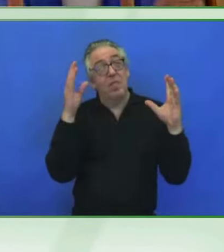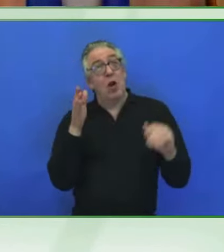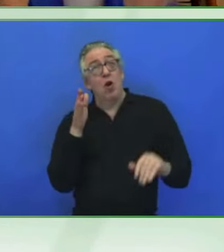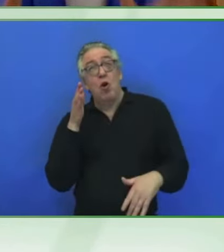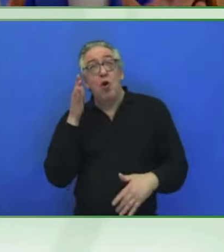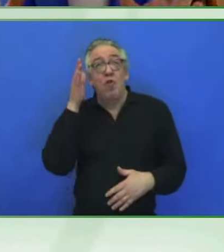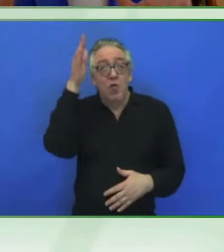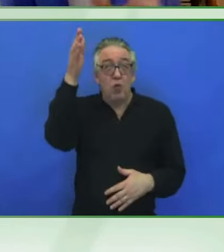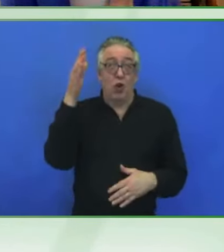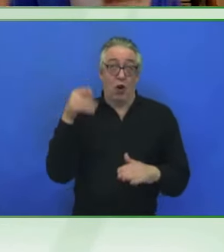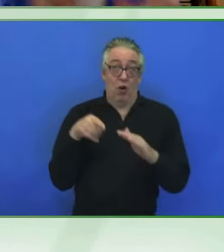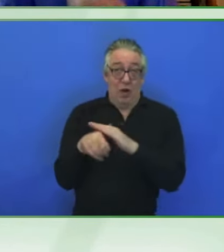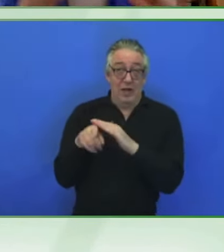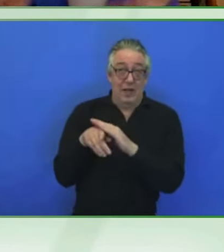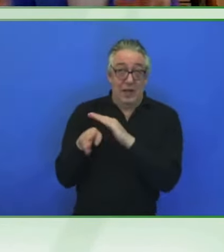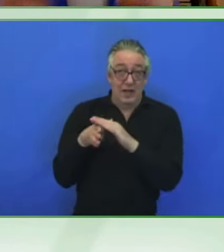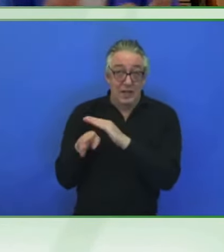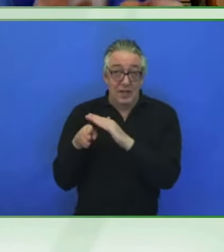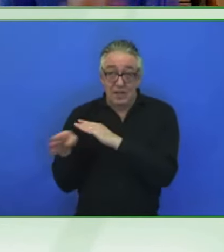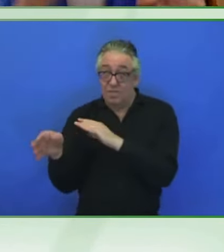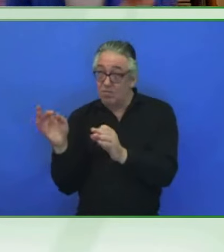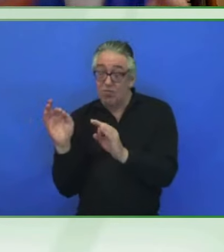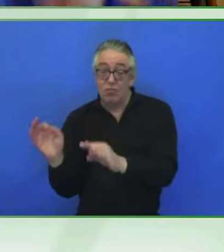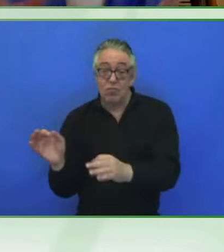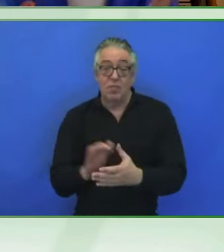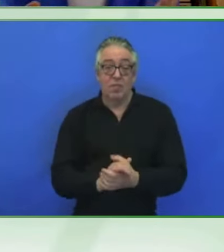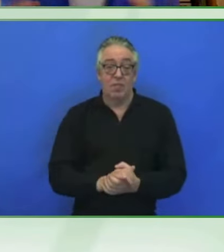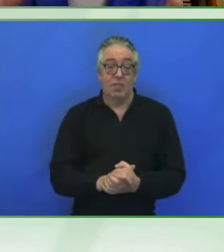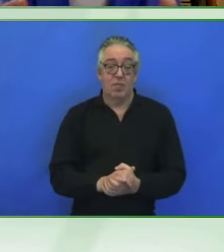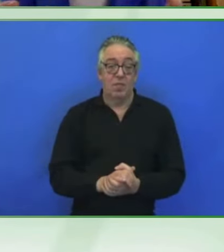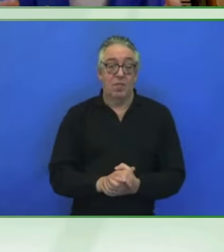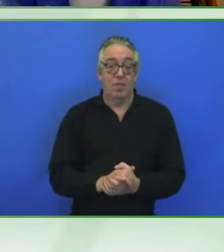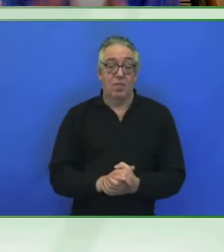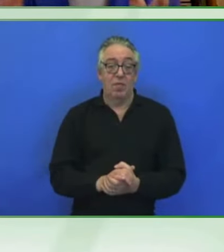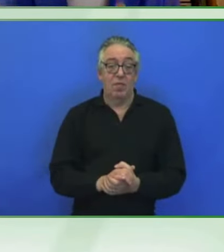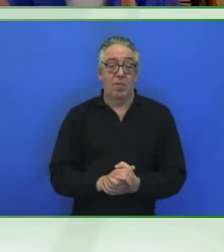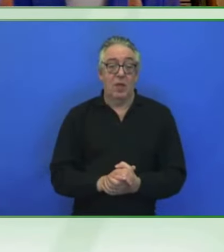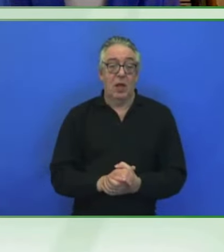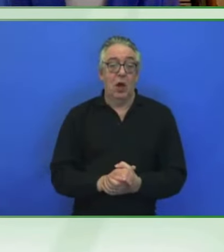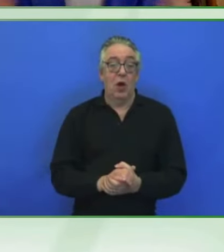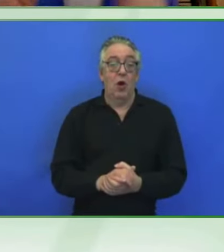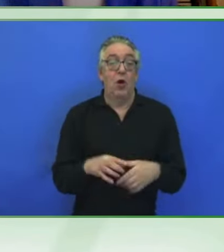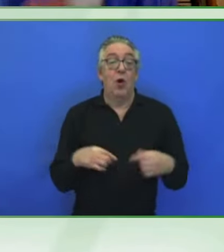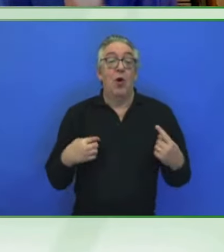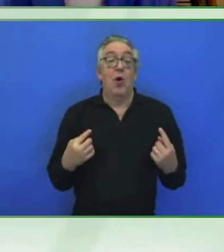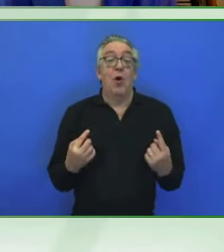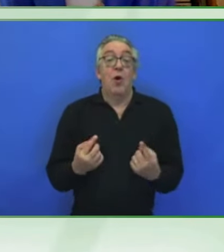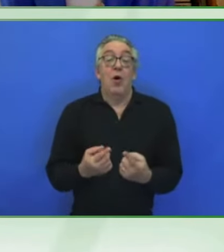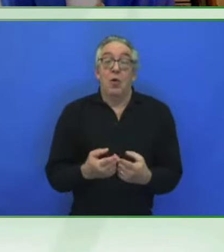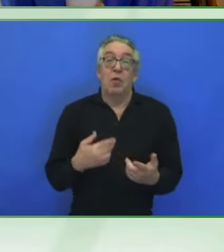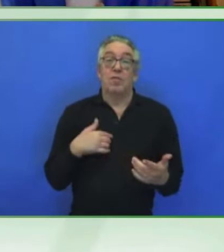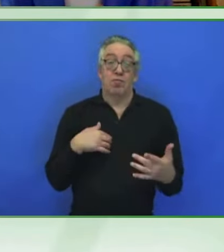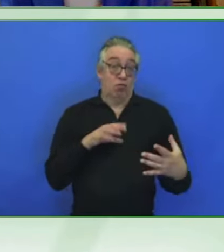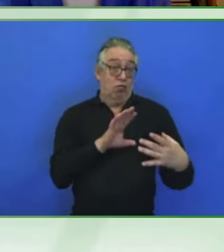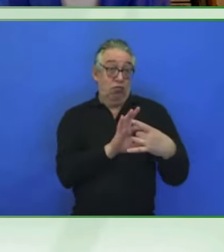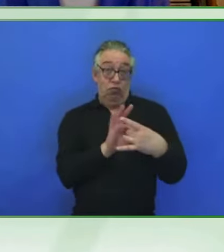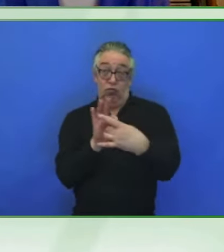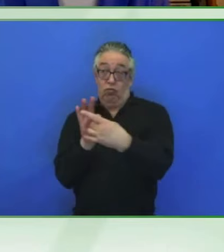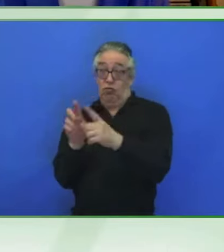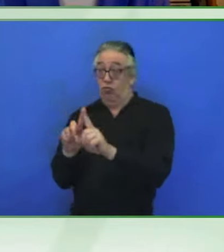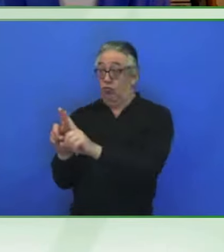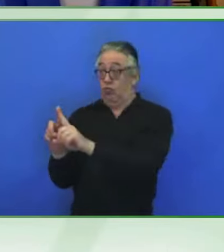and with lots of projects. And if you don't have that facilitation, it's not going to be as effective. Next slide,